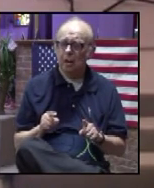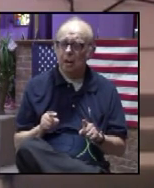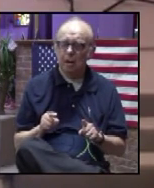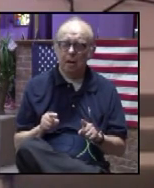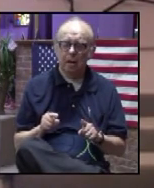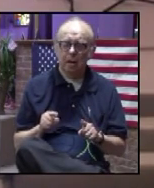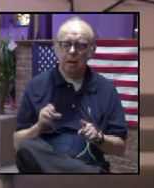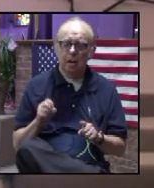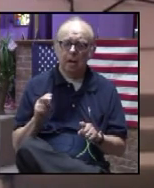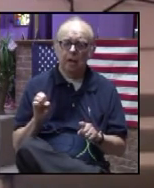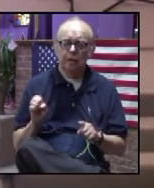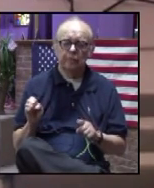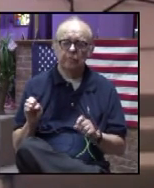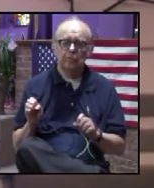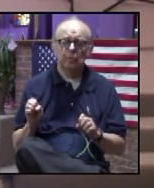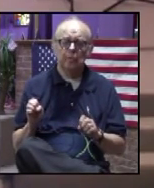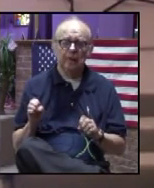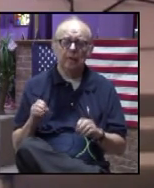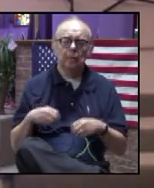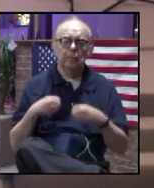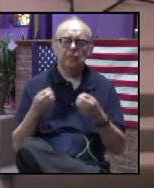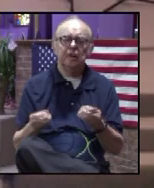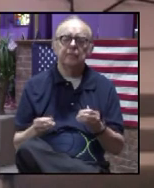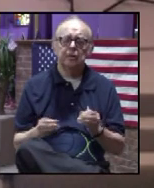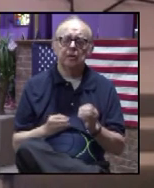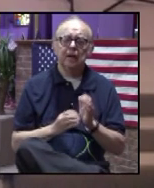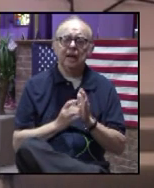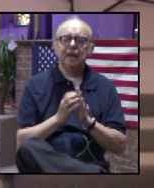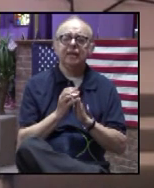Sue was diagnosed with cancer,